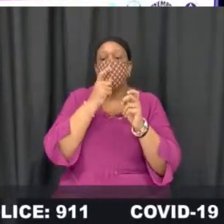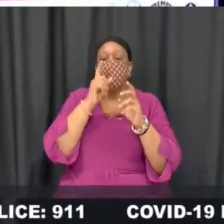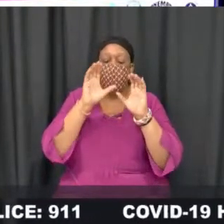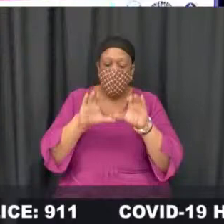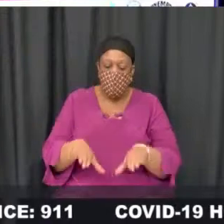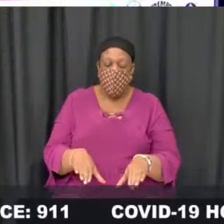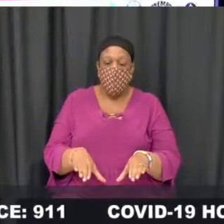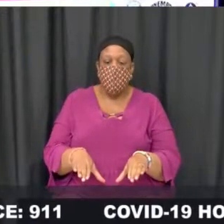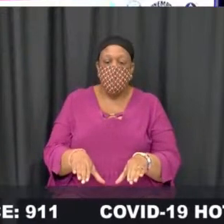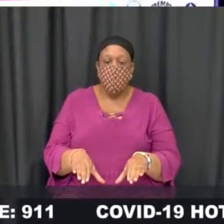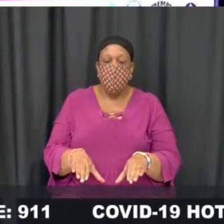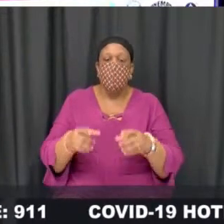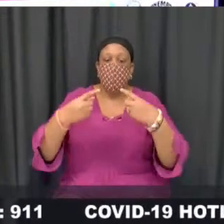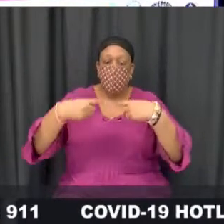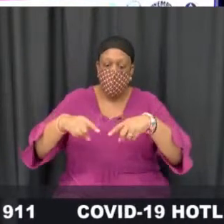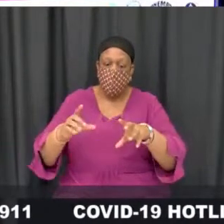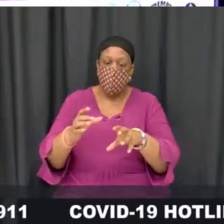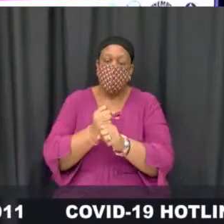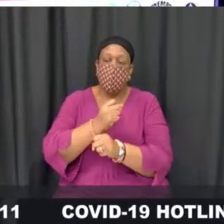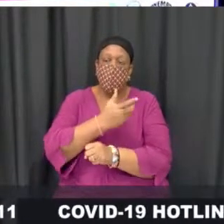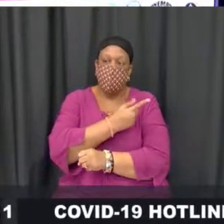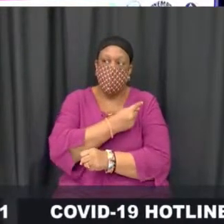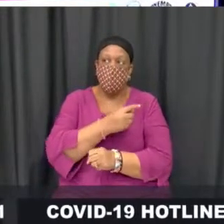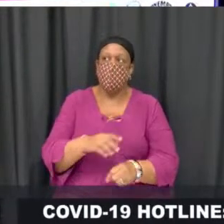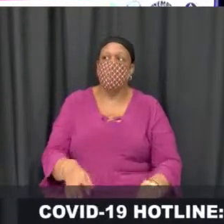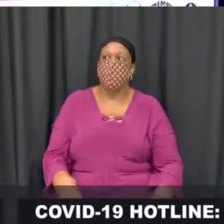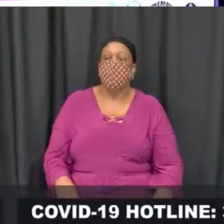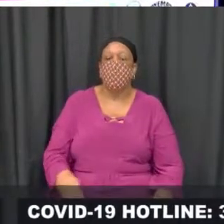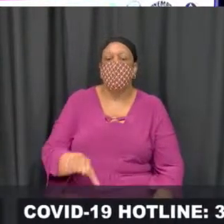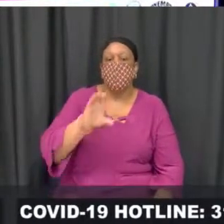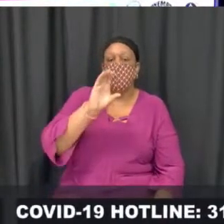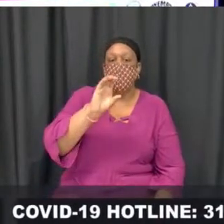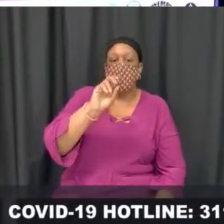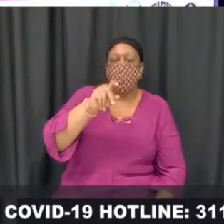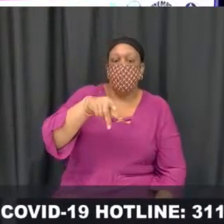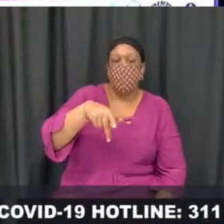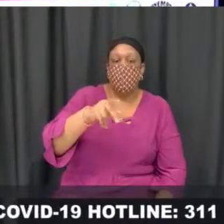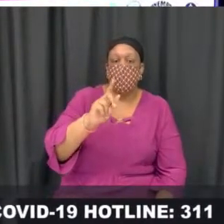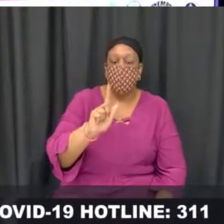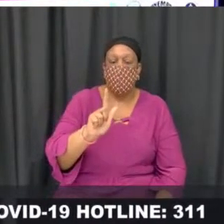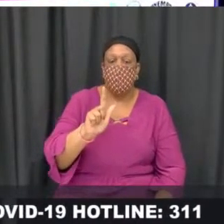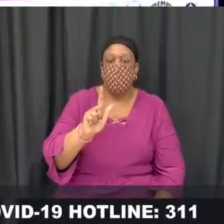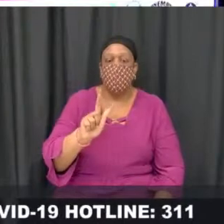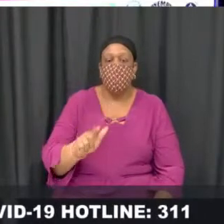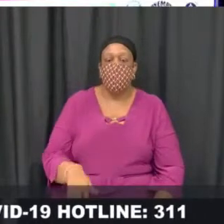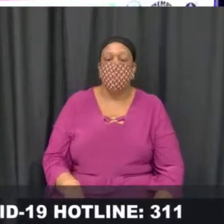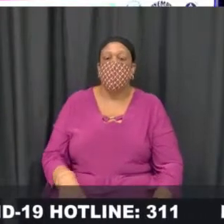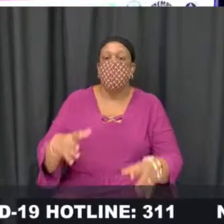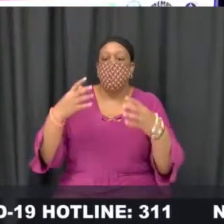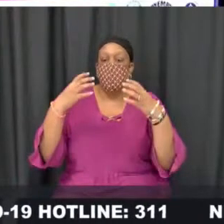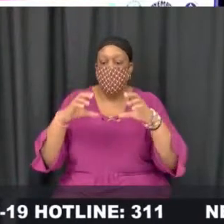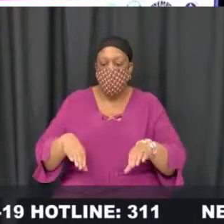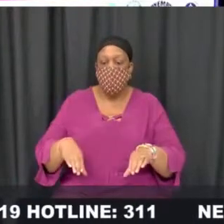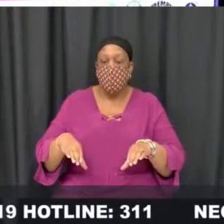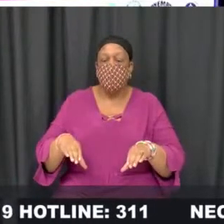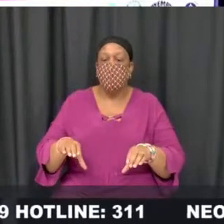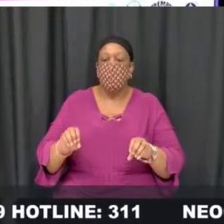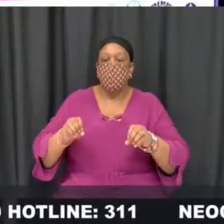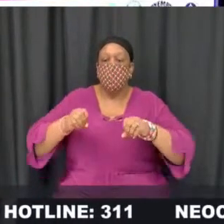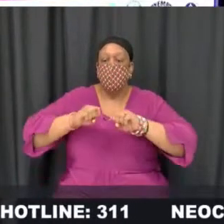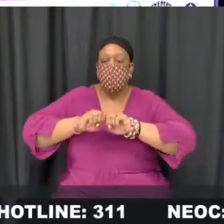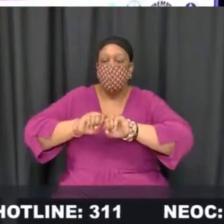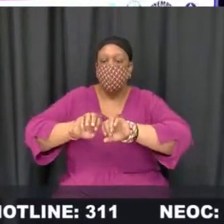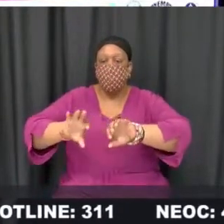events, and CPL is a mass event, we know that mass events can be super spreaders. And so in the